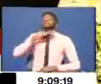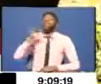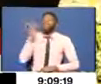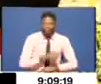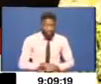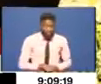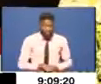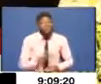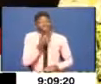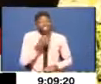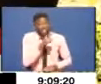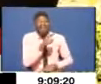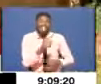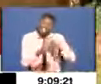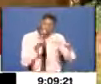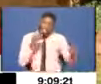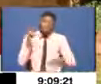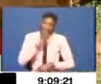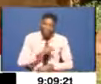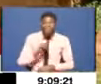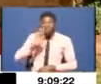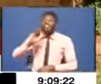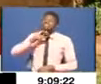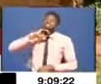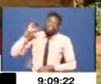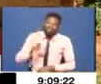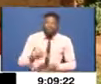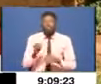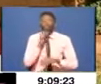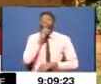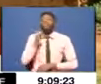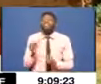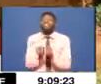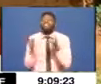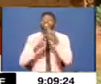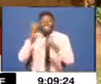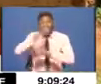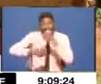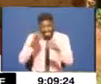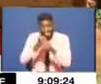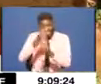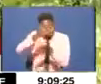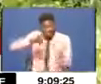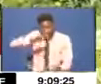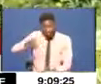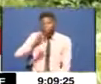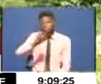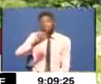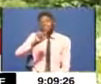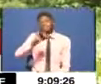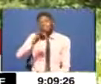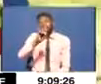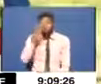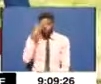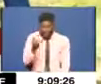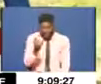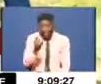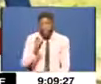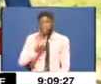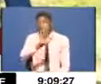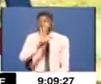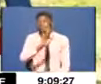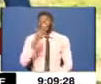his 17-year-old son in Nabisiongo village in Matayo sub-county for stealing trees from his cart, leading